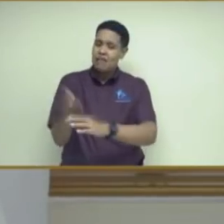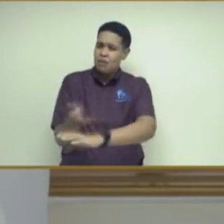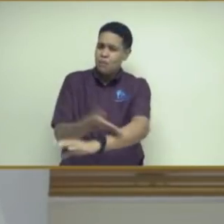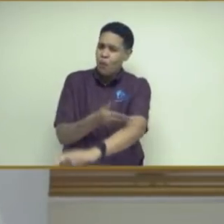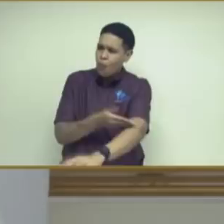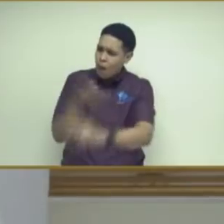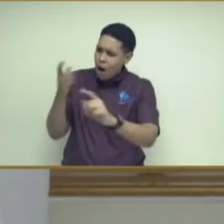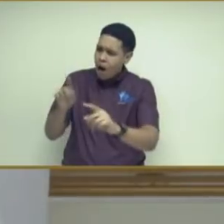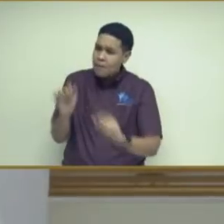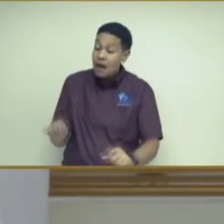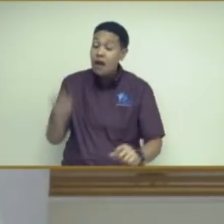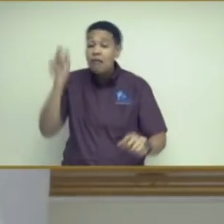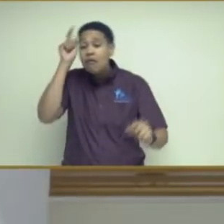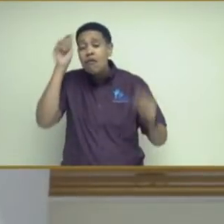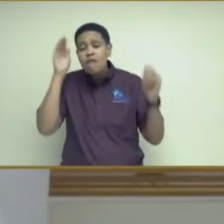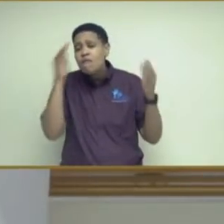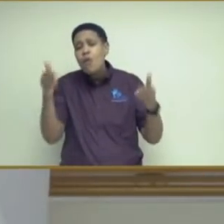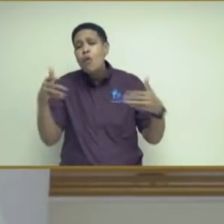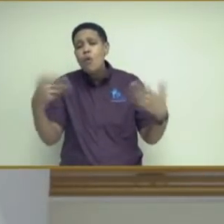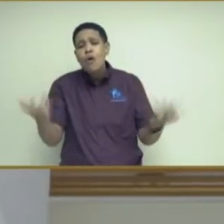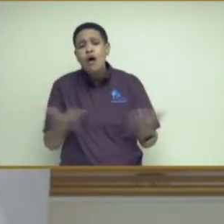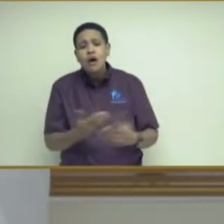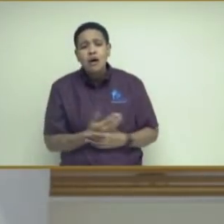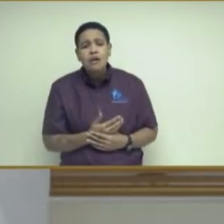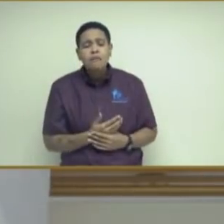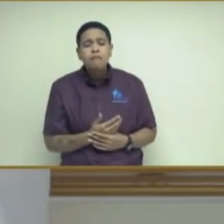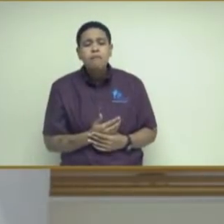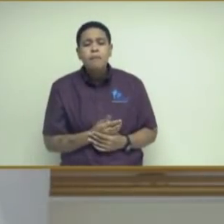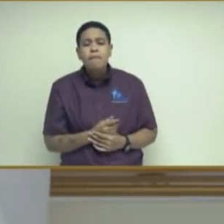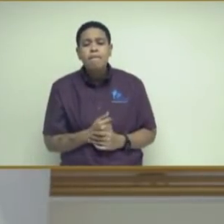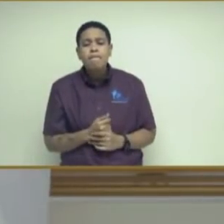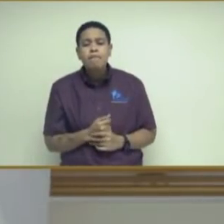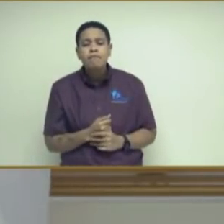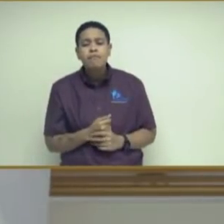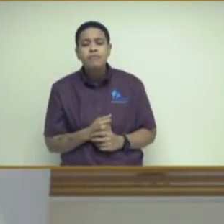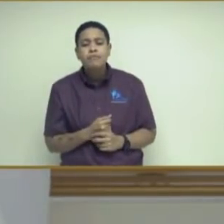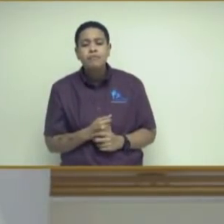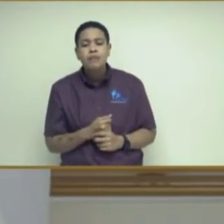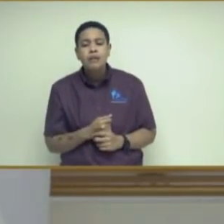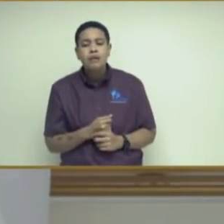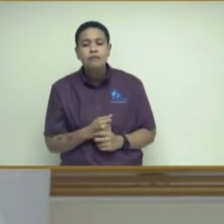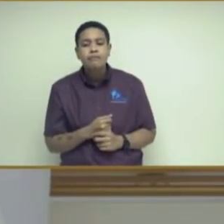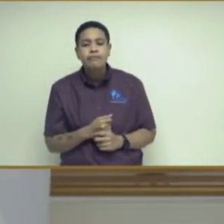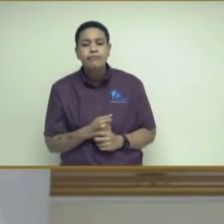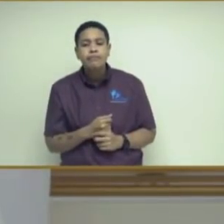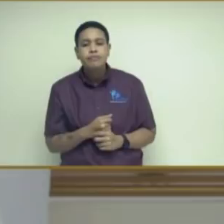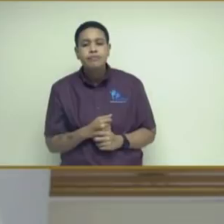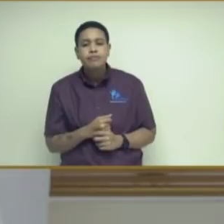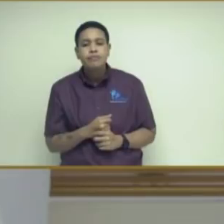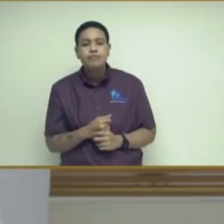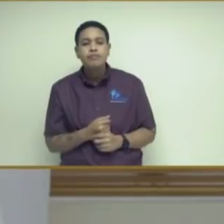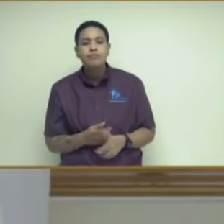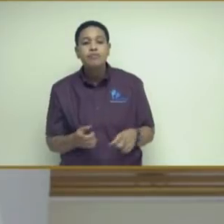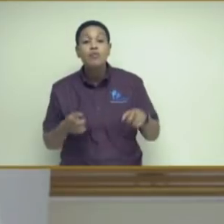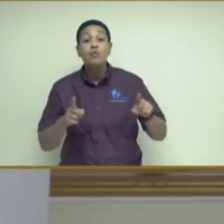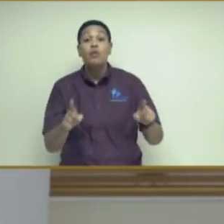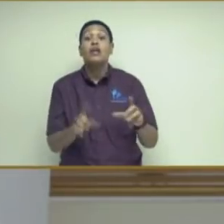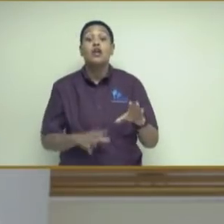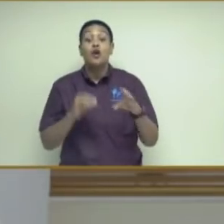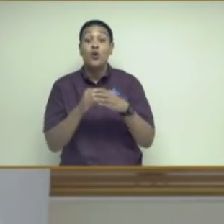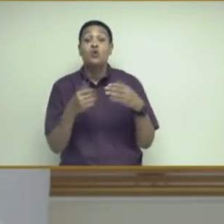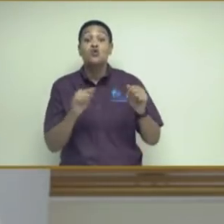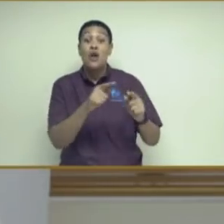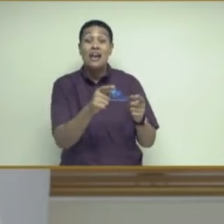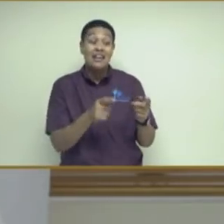to be done. And the focus here, while it includes trying to get these facilities